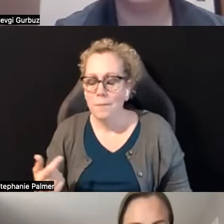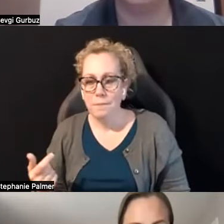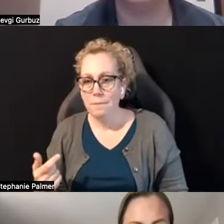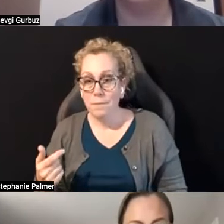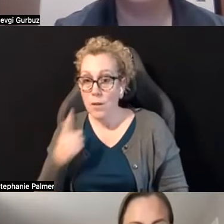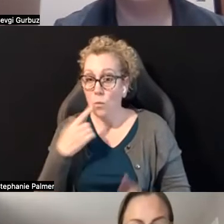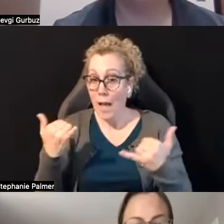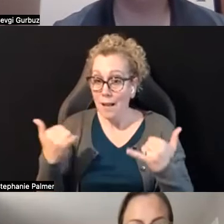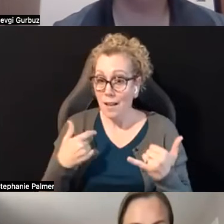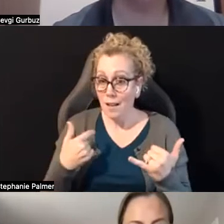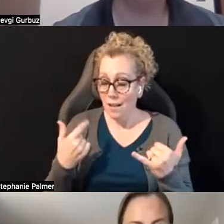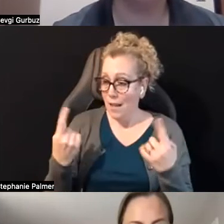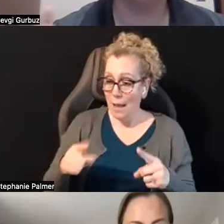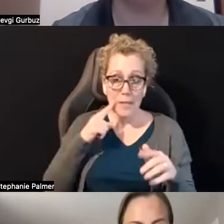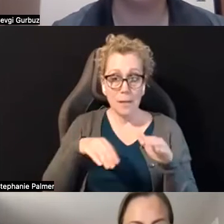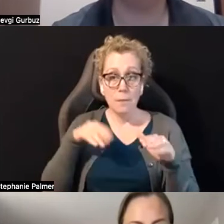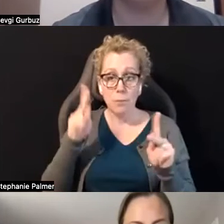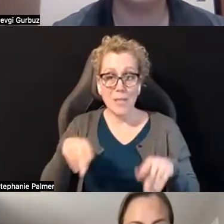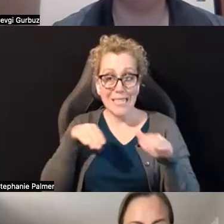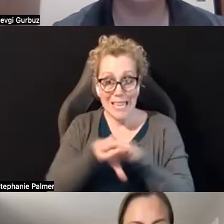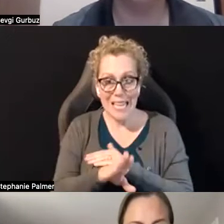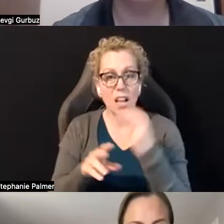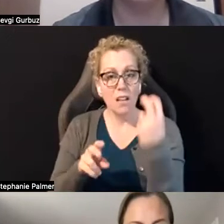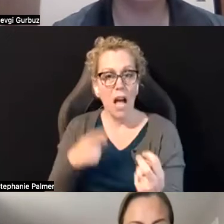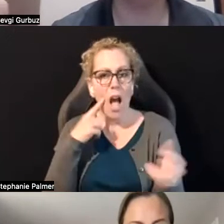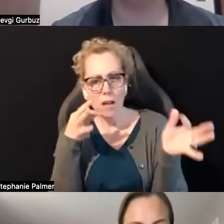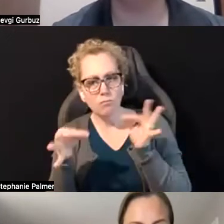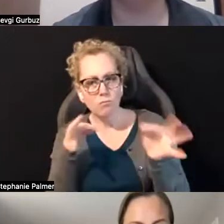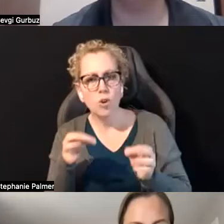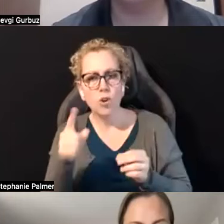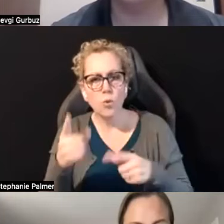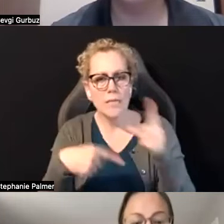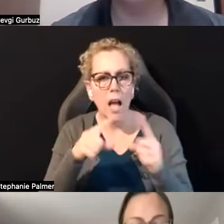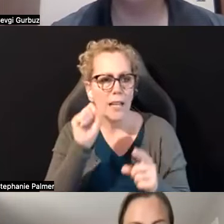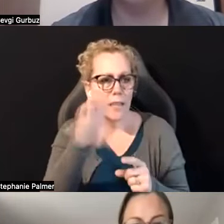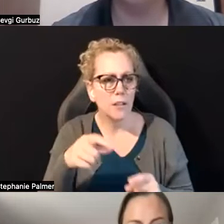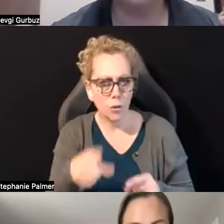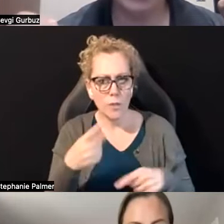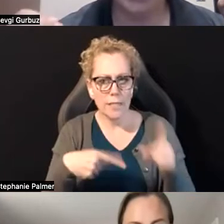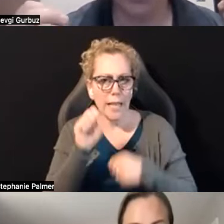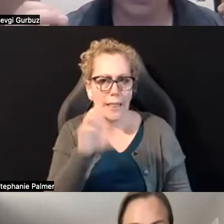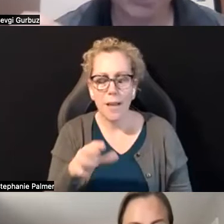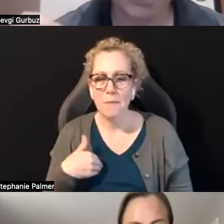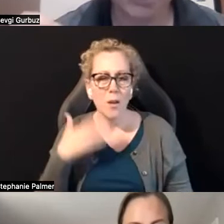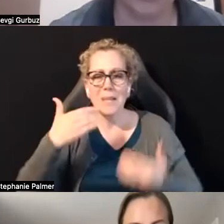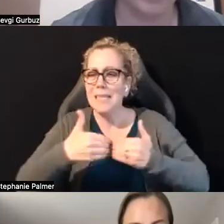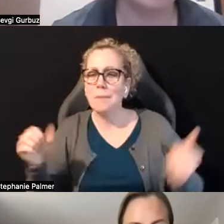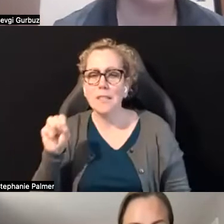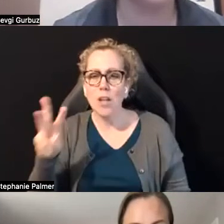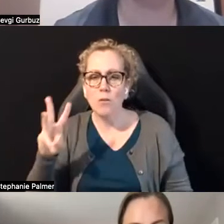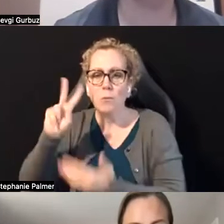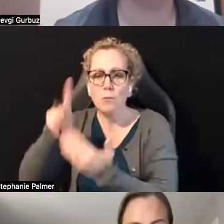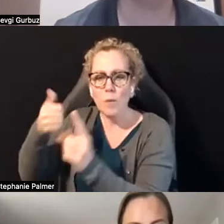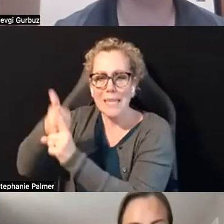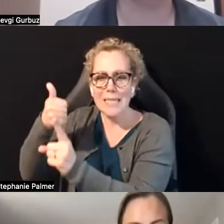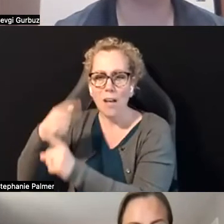they should say, it's just going to be a software program which is standalone. Hopefully, I want to design it in a way